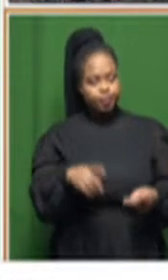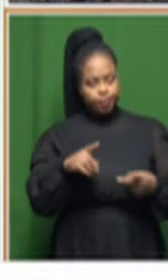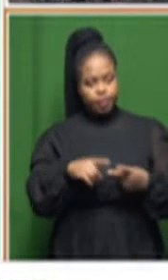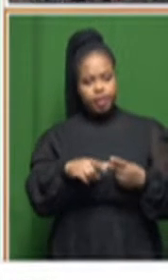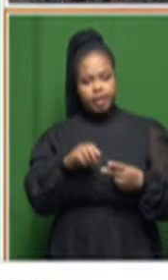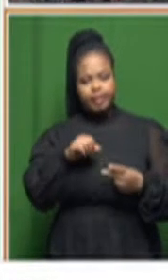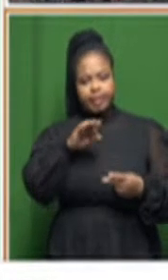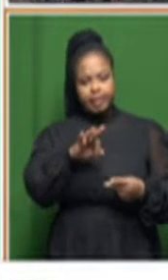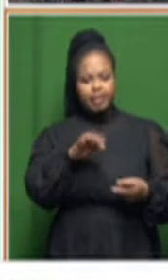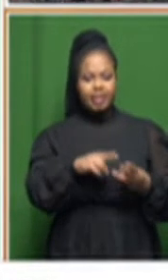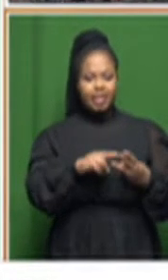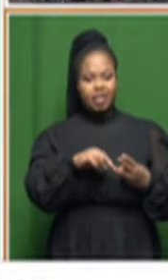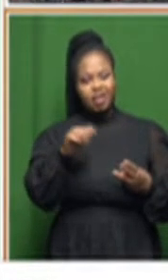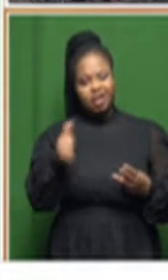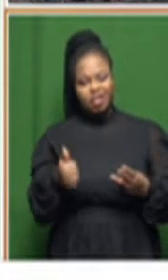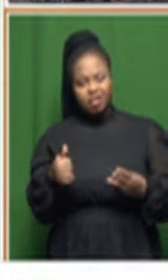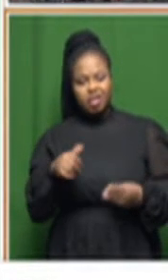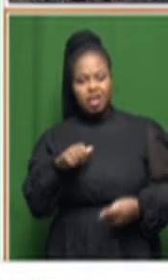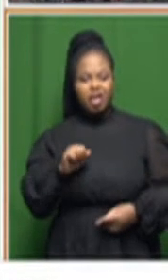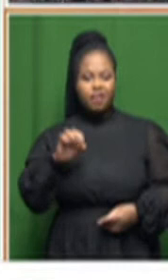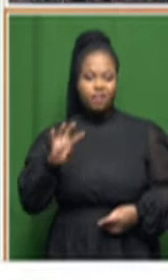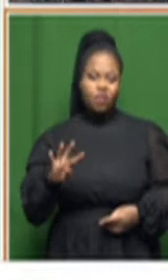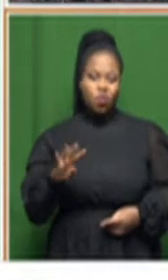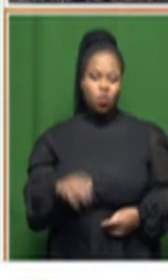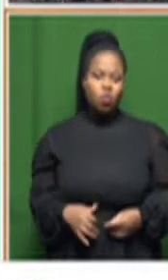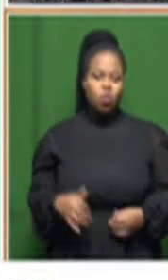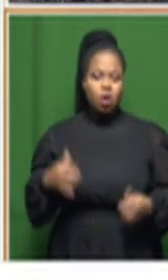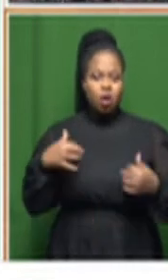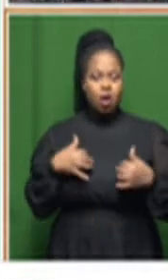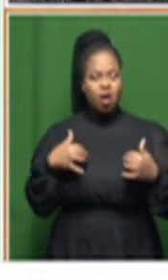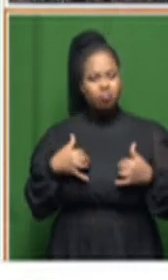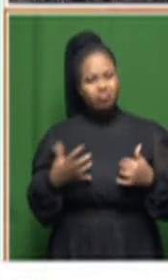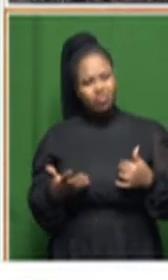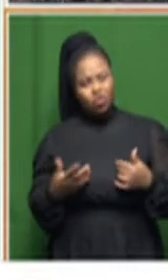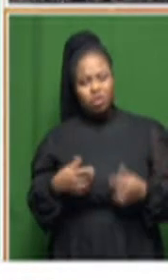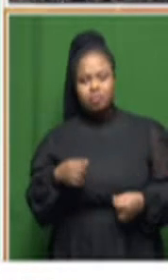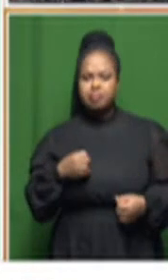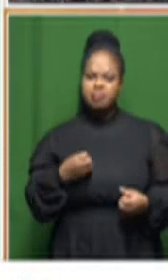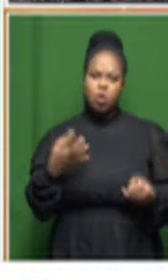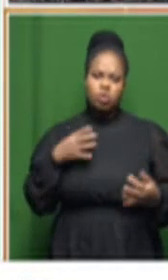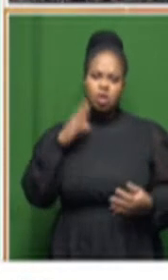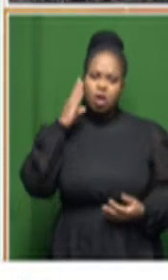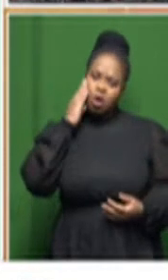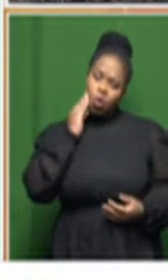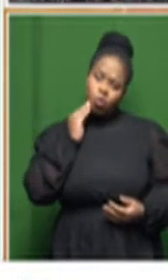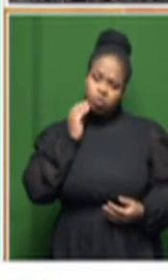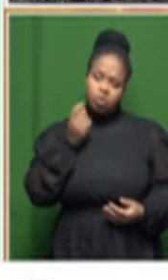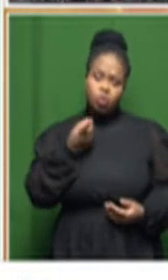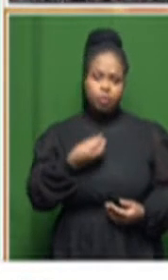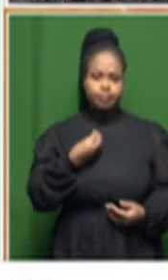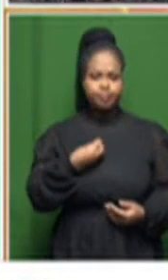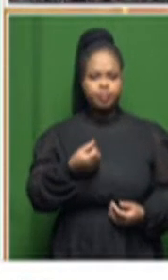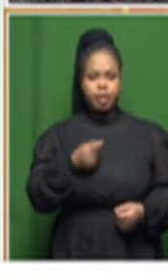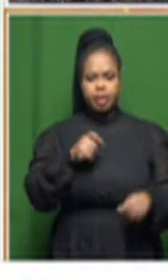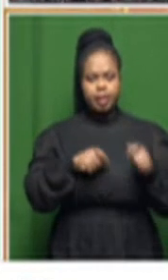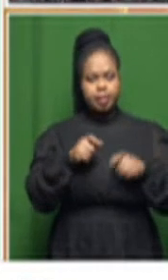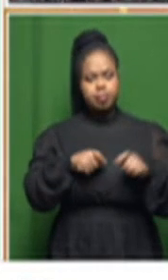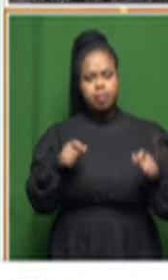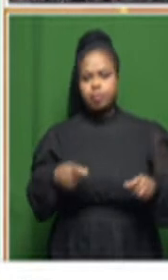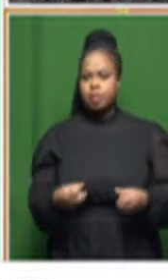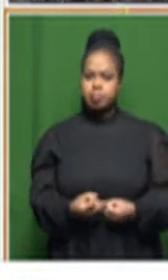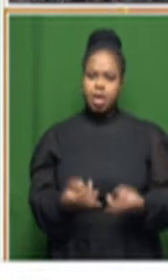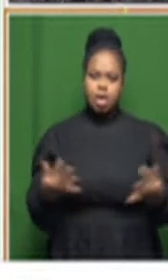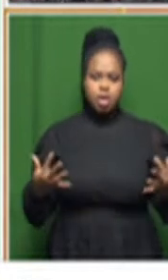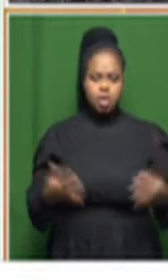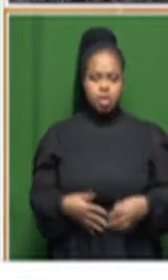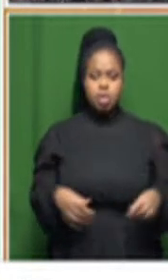one is anxiety-related reactions. So this is seen amongst adults or adolescents where people